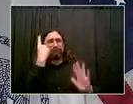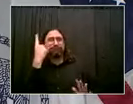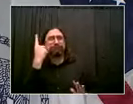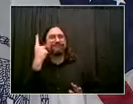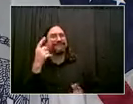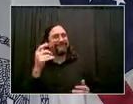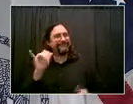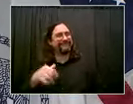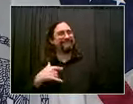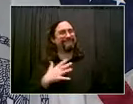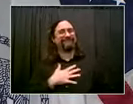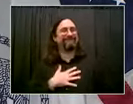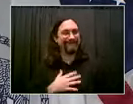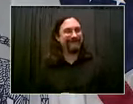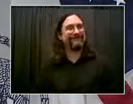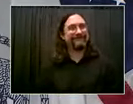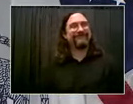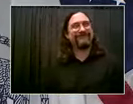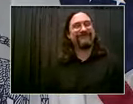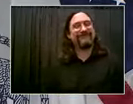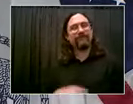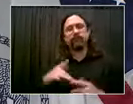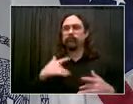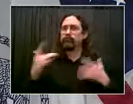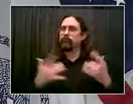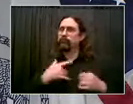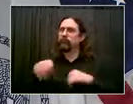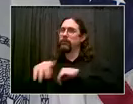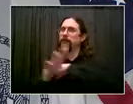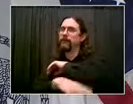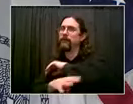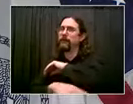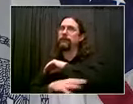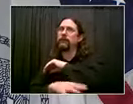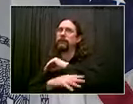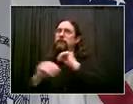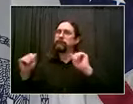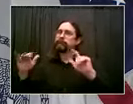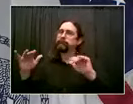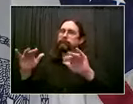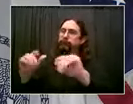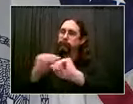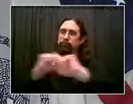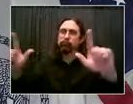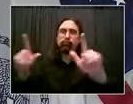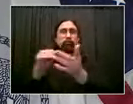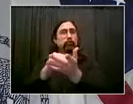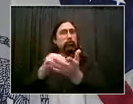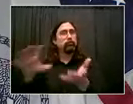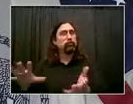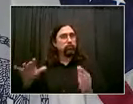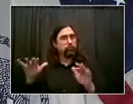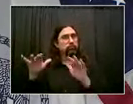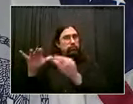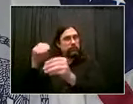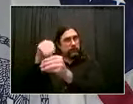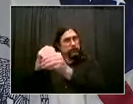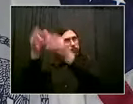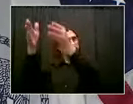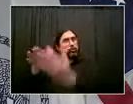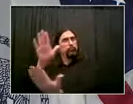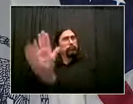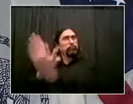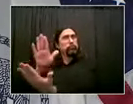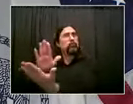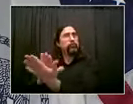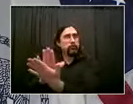way to educate our kids, support them academically, support them emotionally. We're doing it for them. But let me also talk about parents. I've talked to so many